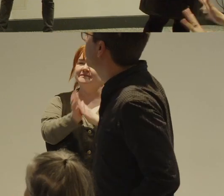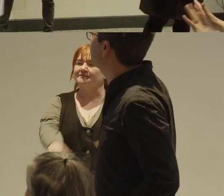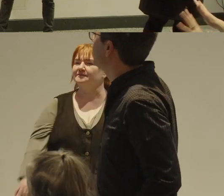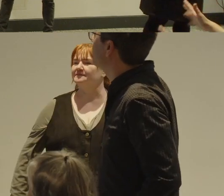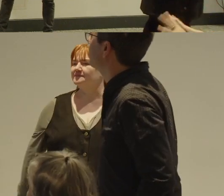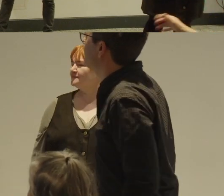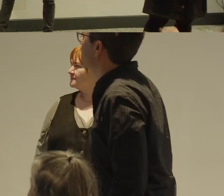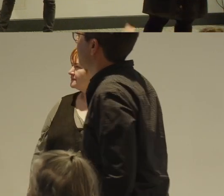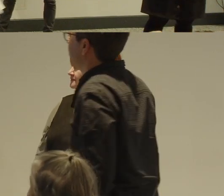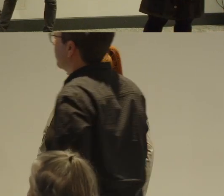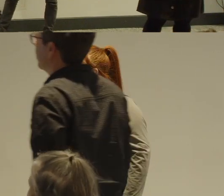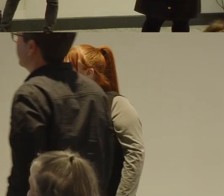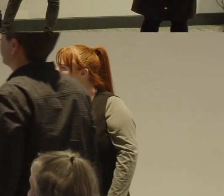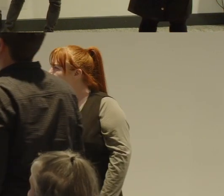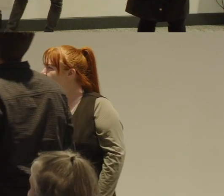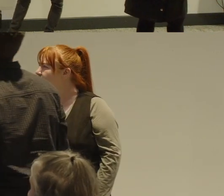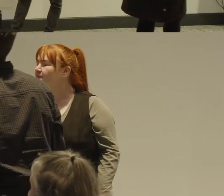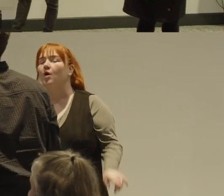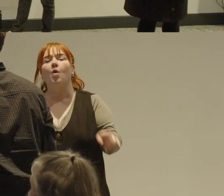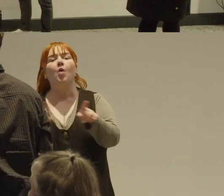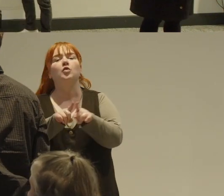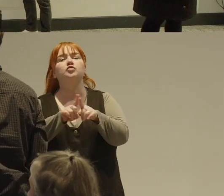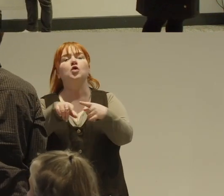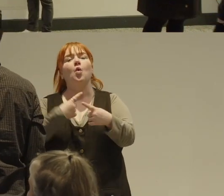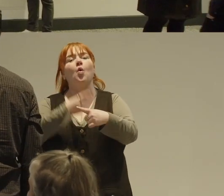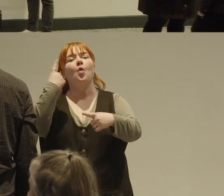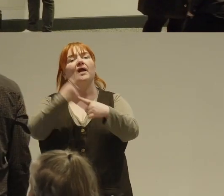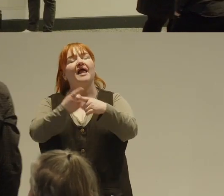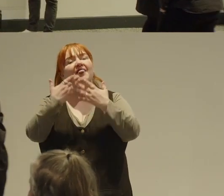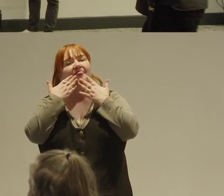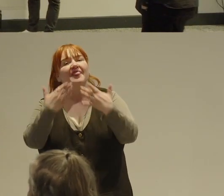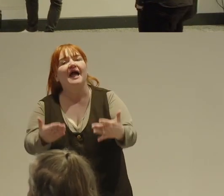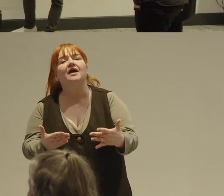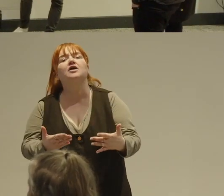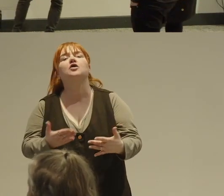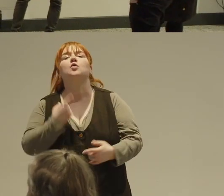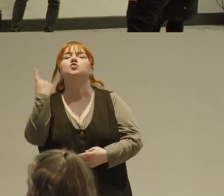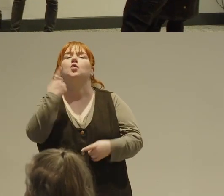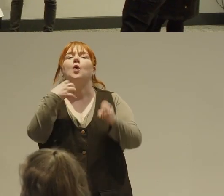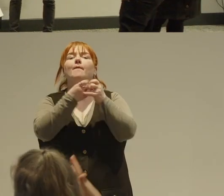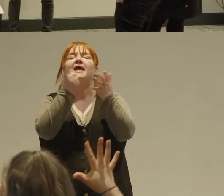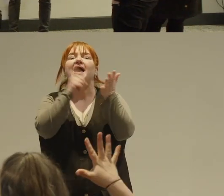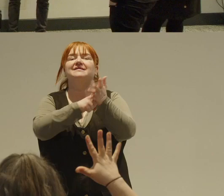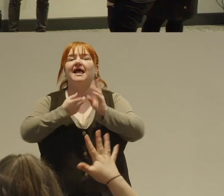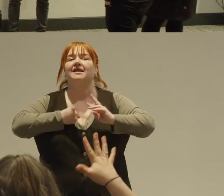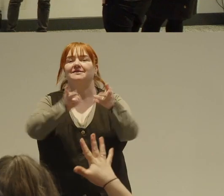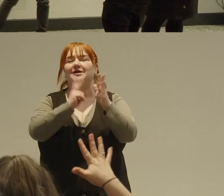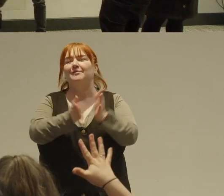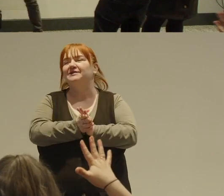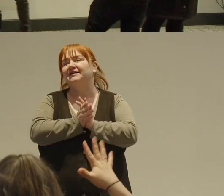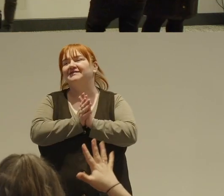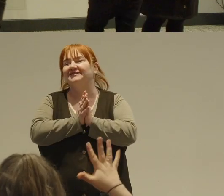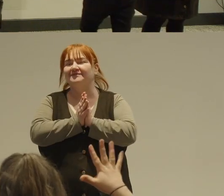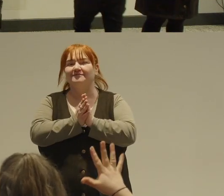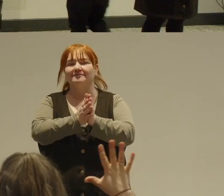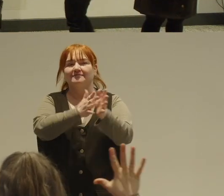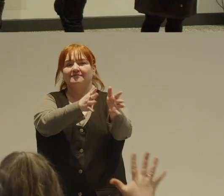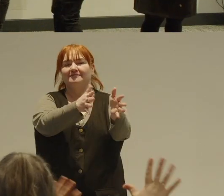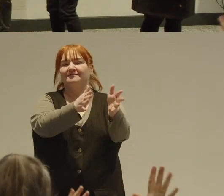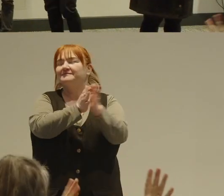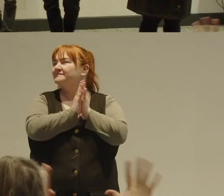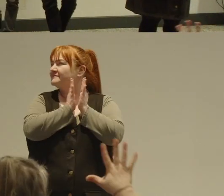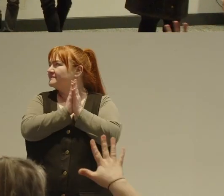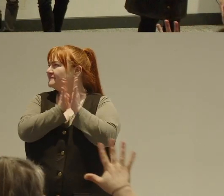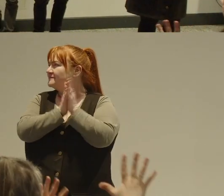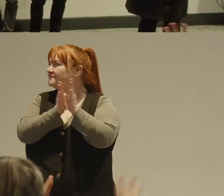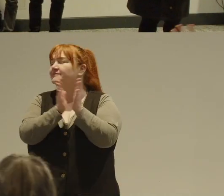Oh, and also just a quick thank you. Can we say a big thank you to our BSLs? And also thank